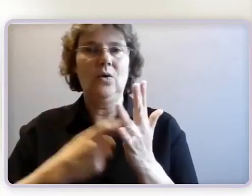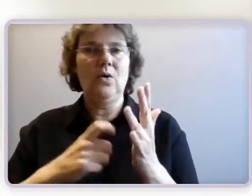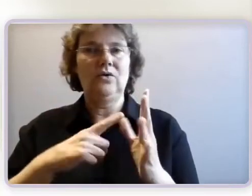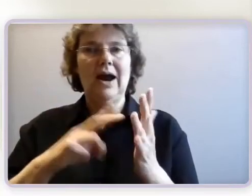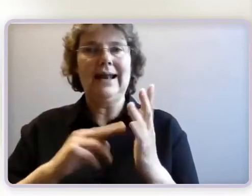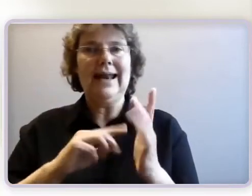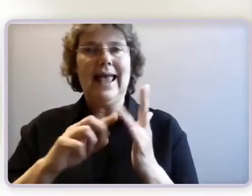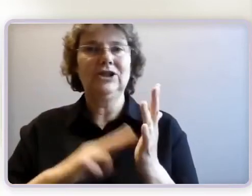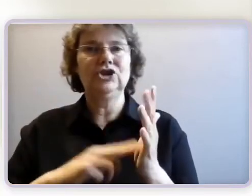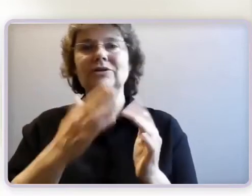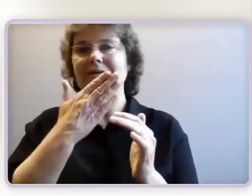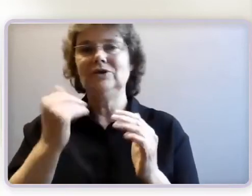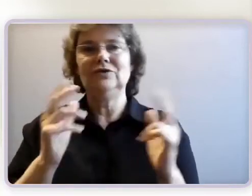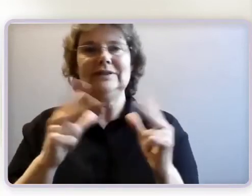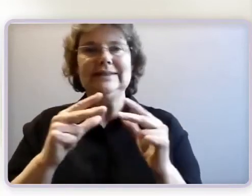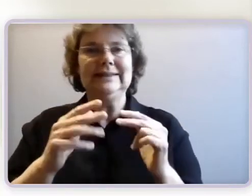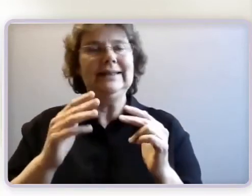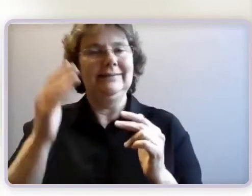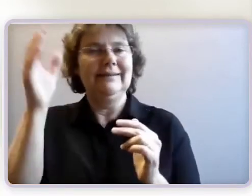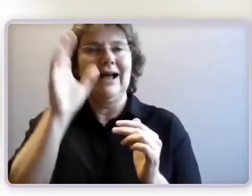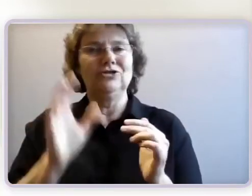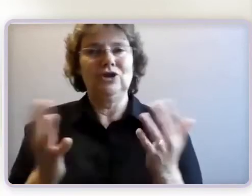I'm currently on.